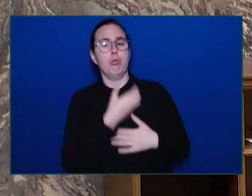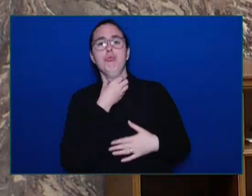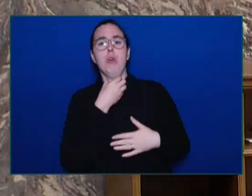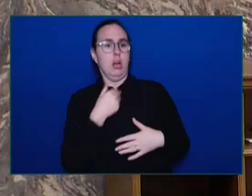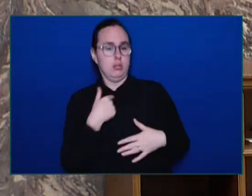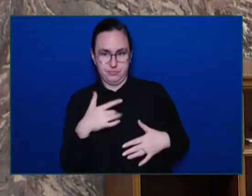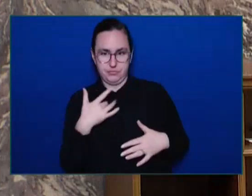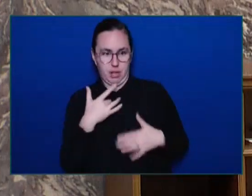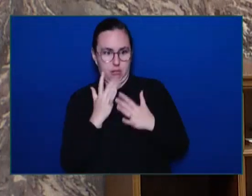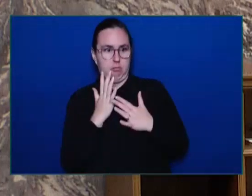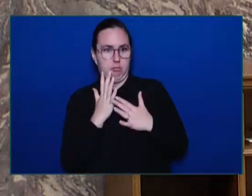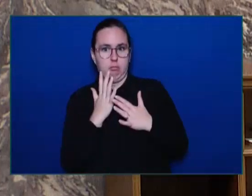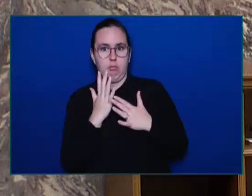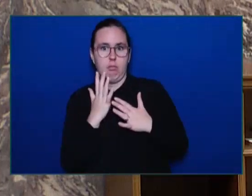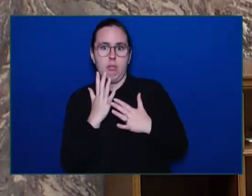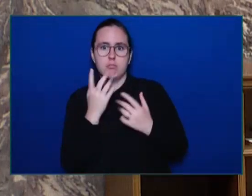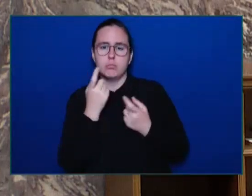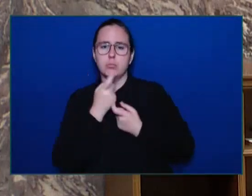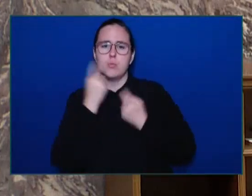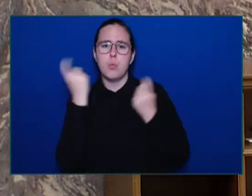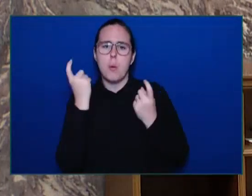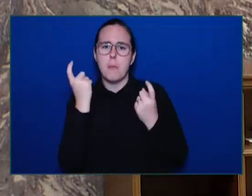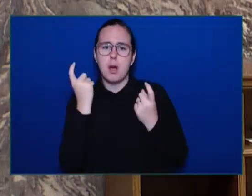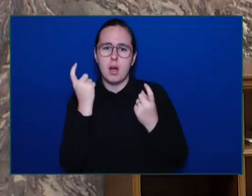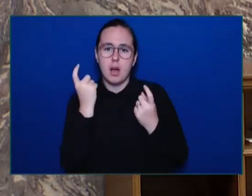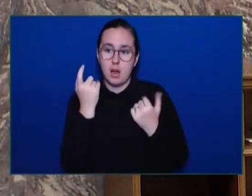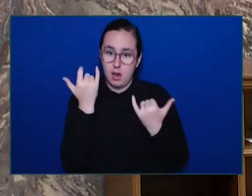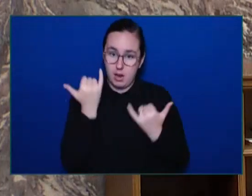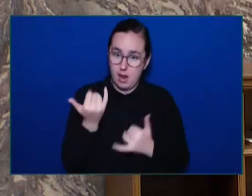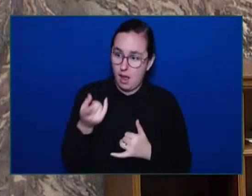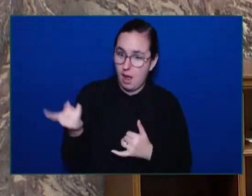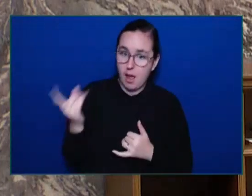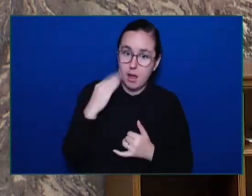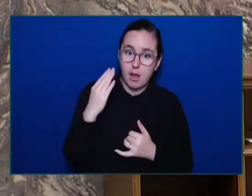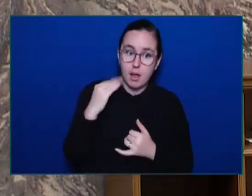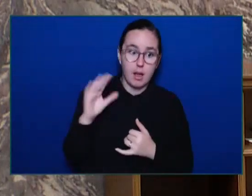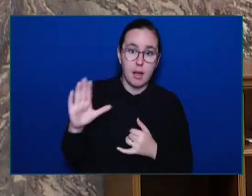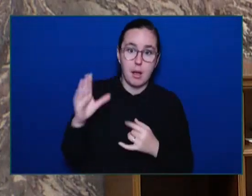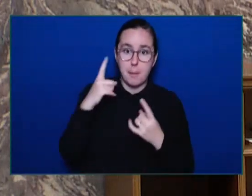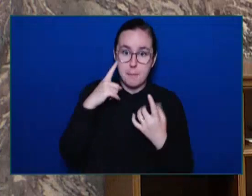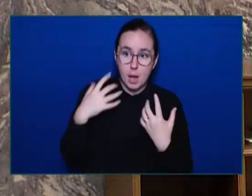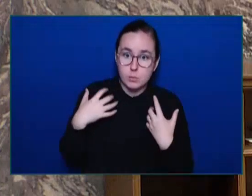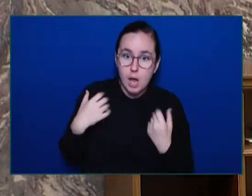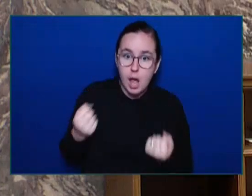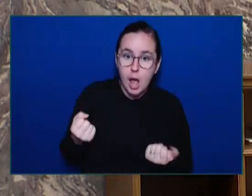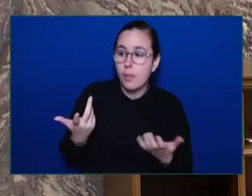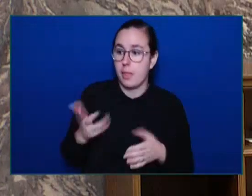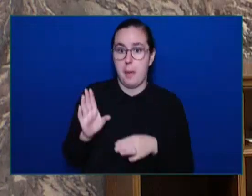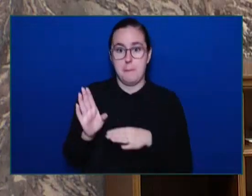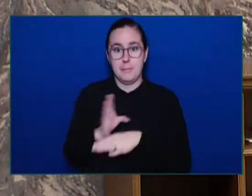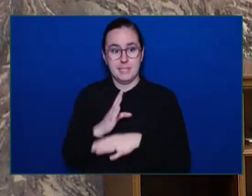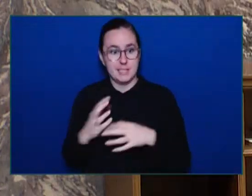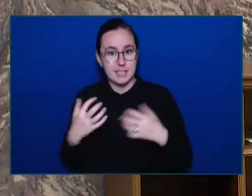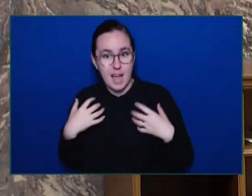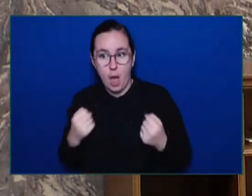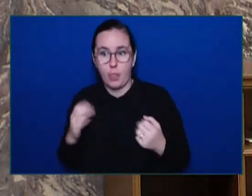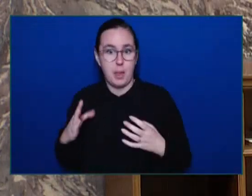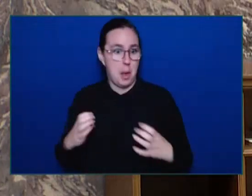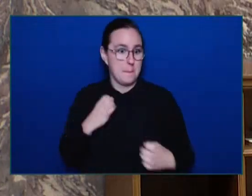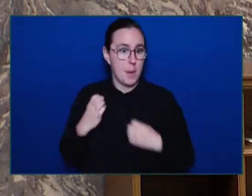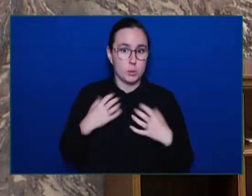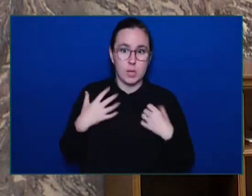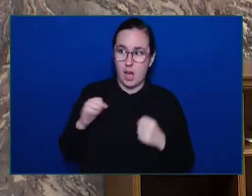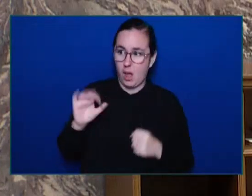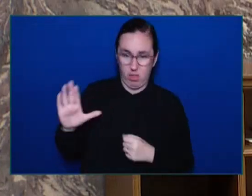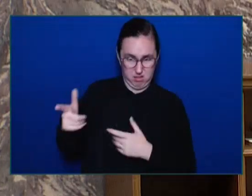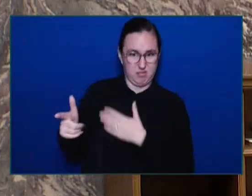businesses like Mindy's and Nina's are desperate for something, anything from this government to address the